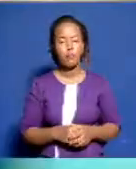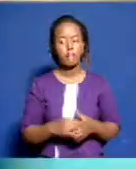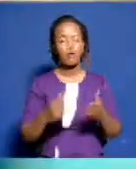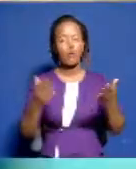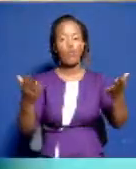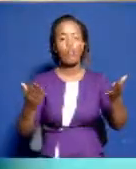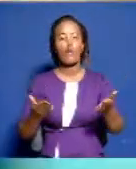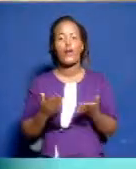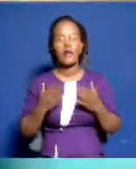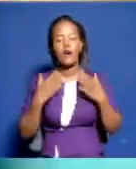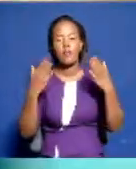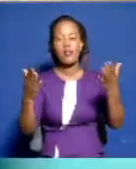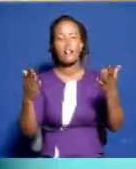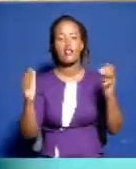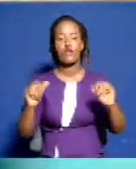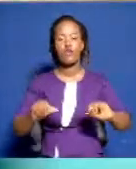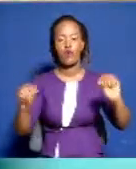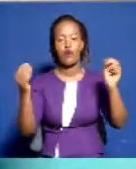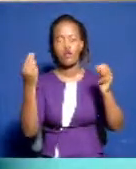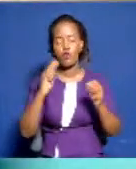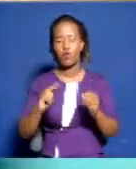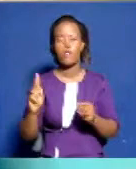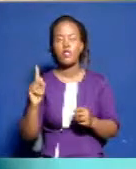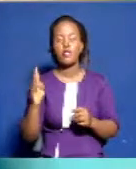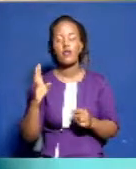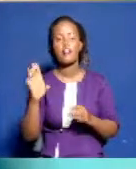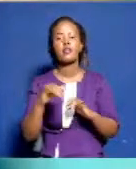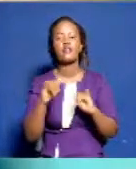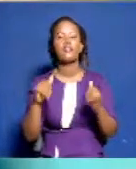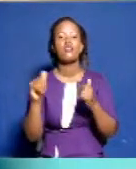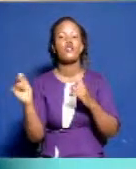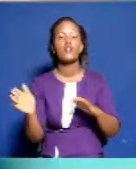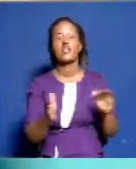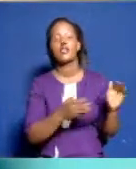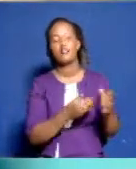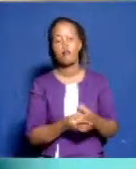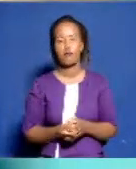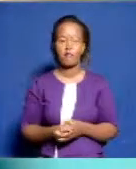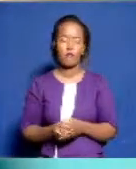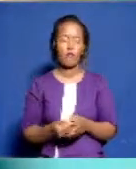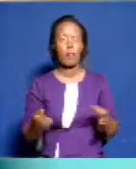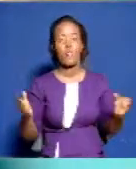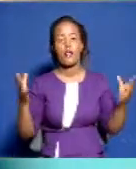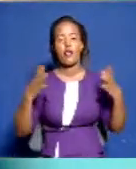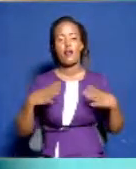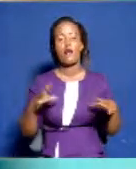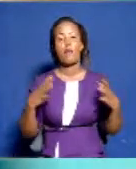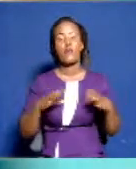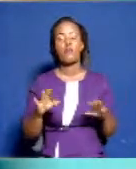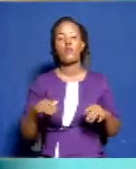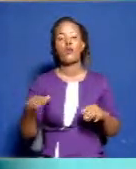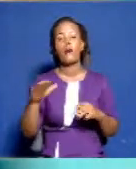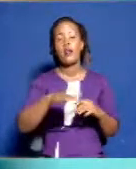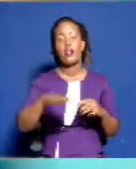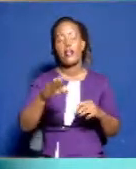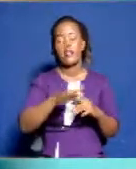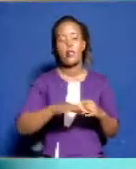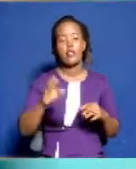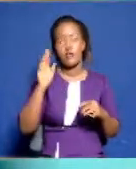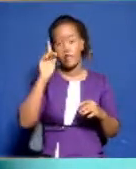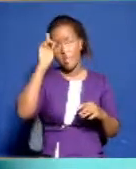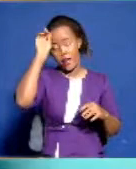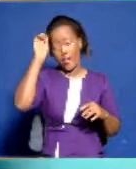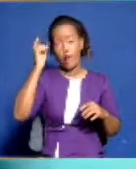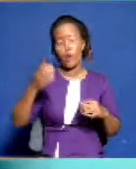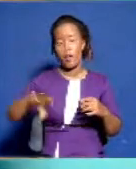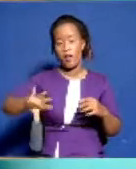Welcome back and thanks for keeping it Channel 1. Moving on, residents of all Jororok and all Kalau constituencies in